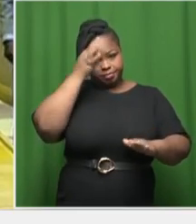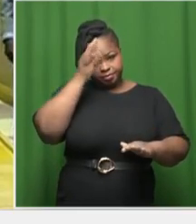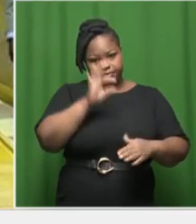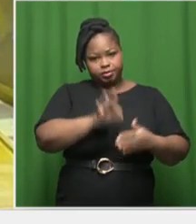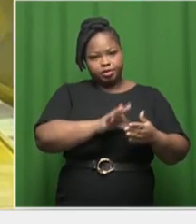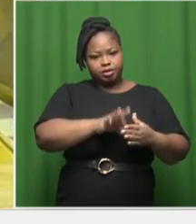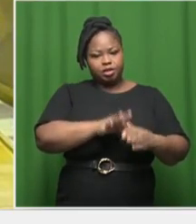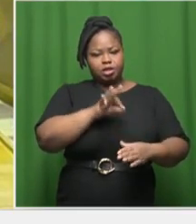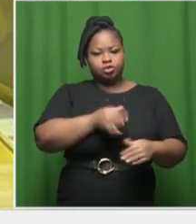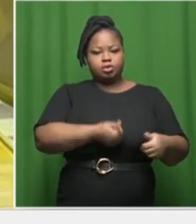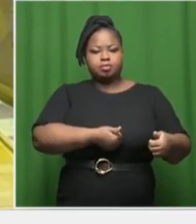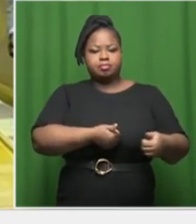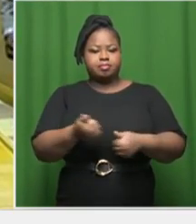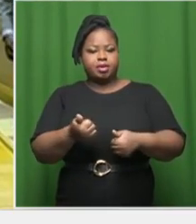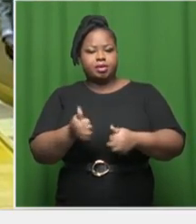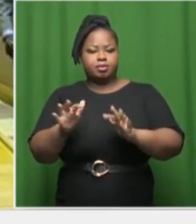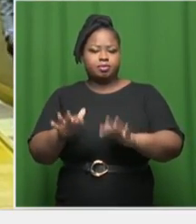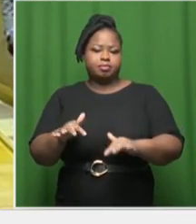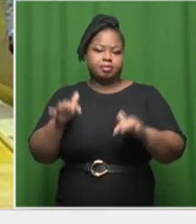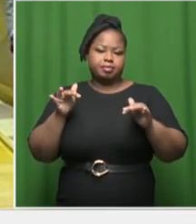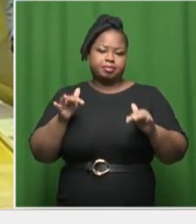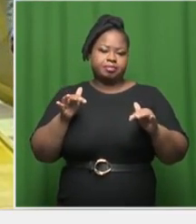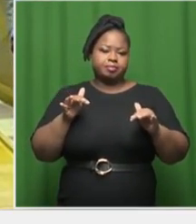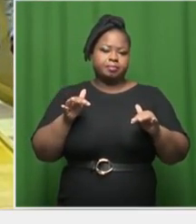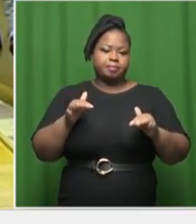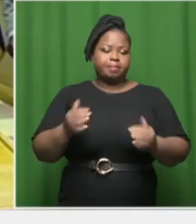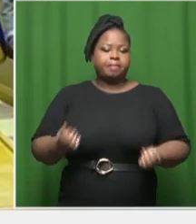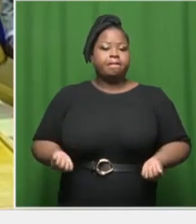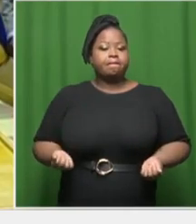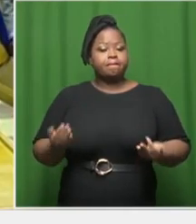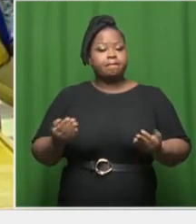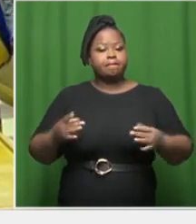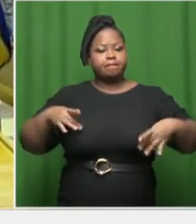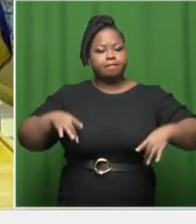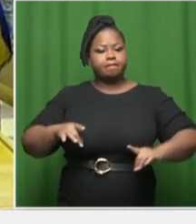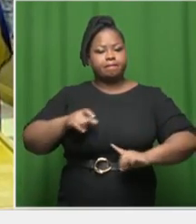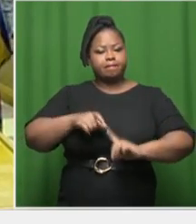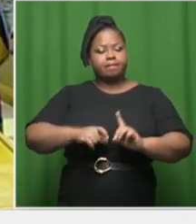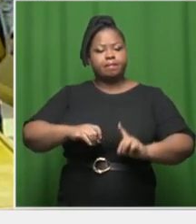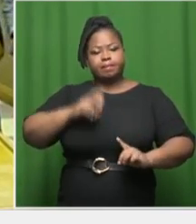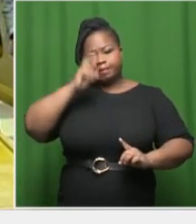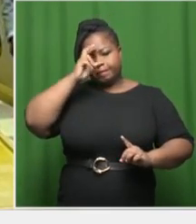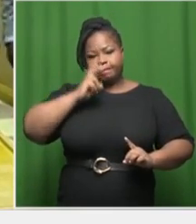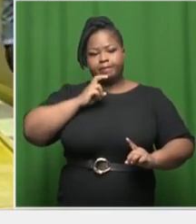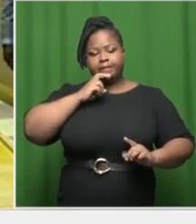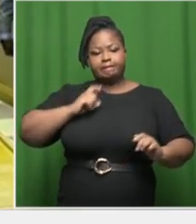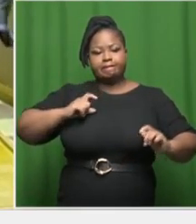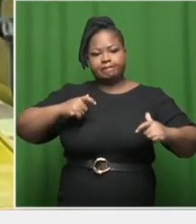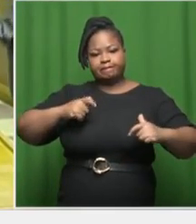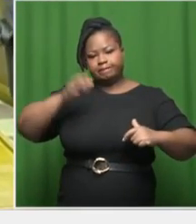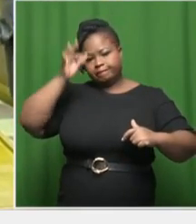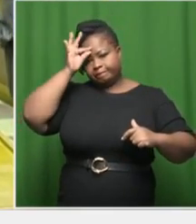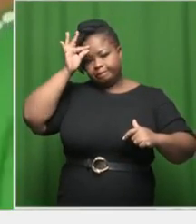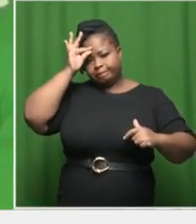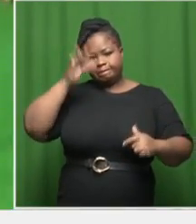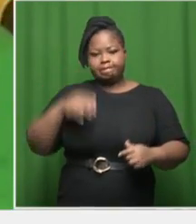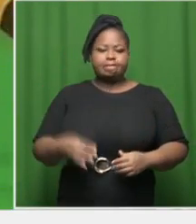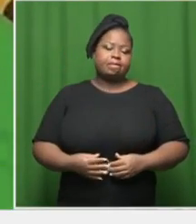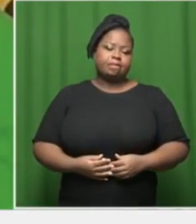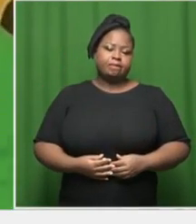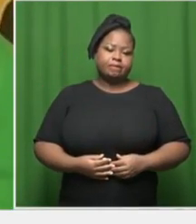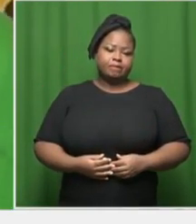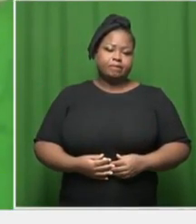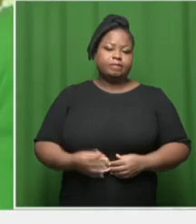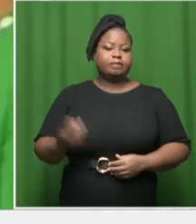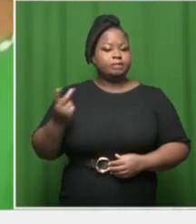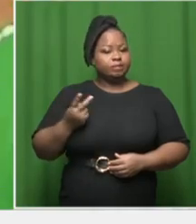elections, she returned to Parliament, where she served as a chairperson of the Portfolio Committee on Police. She was also